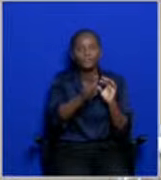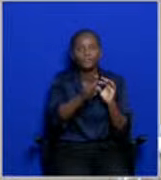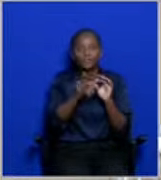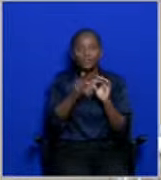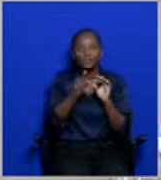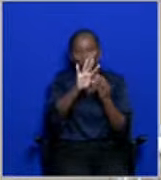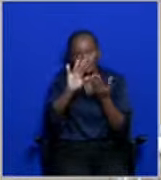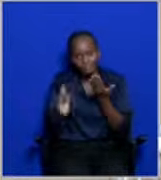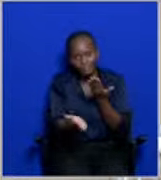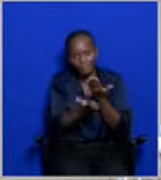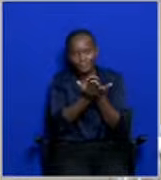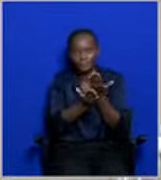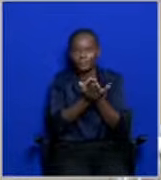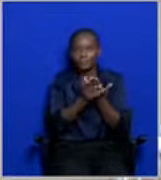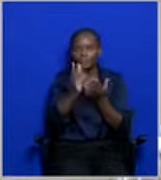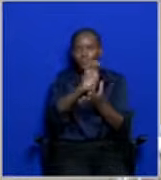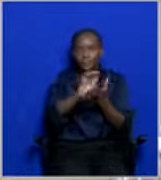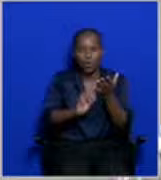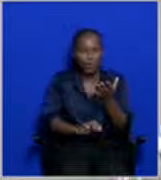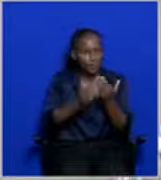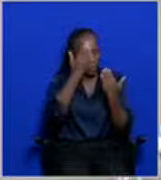number